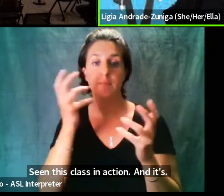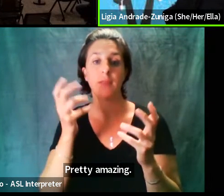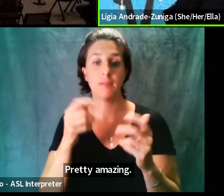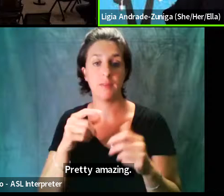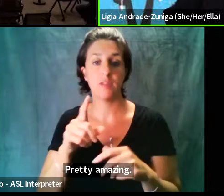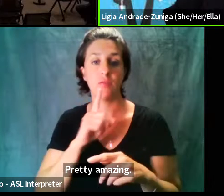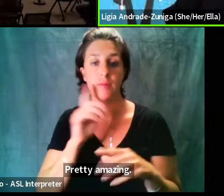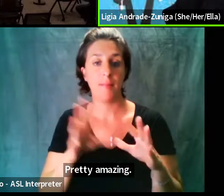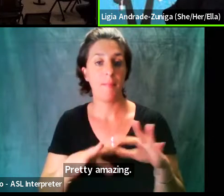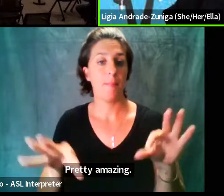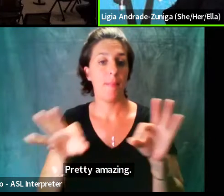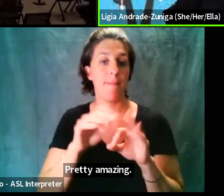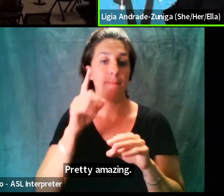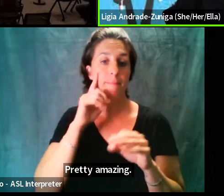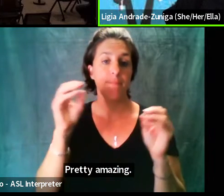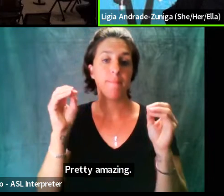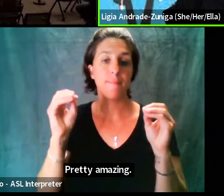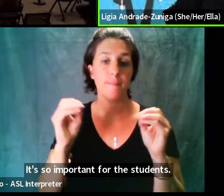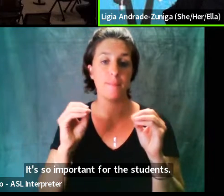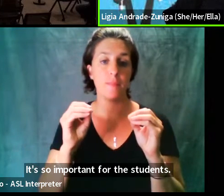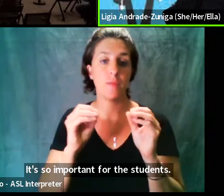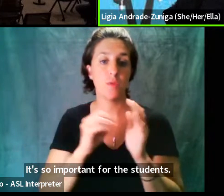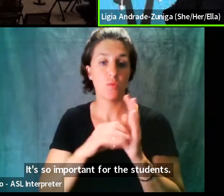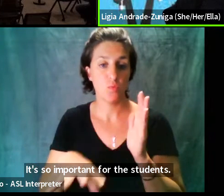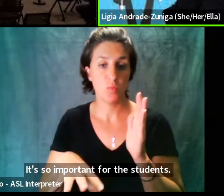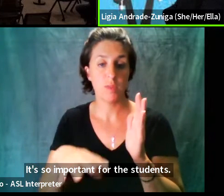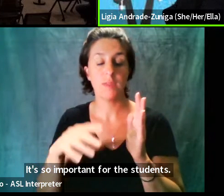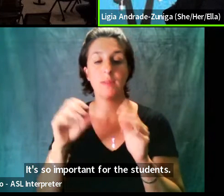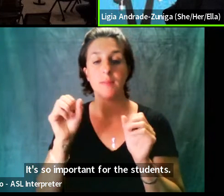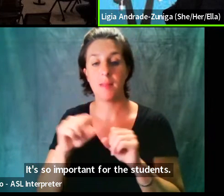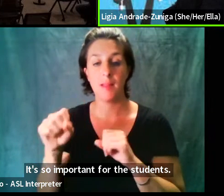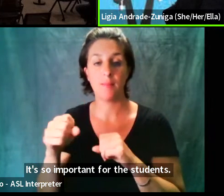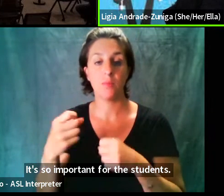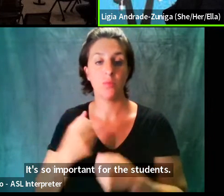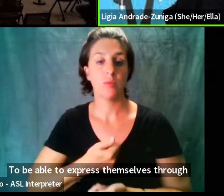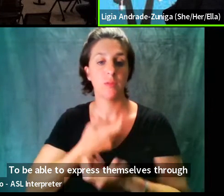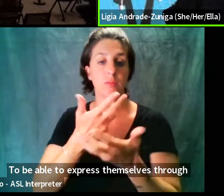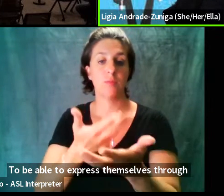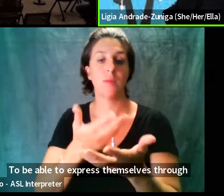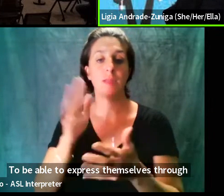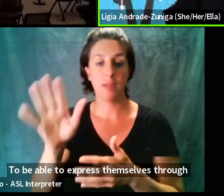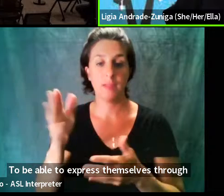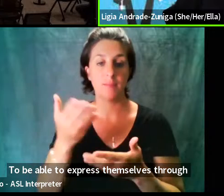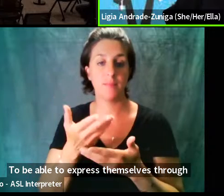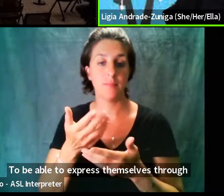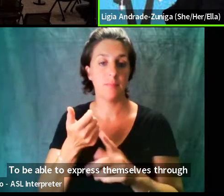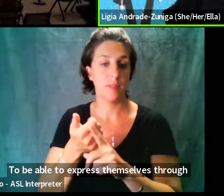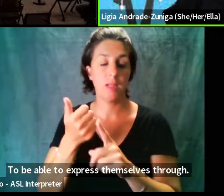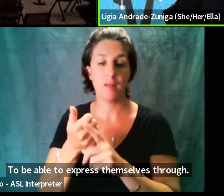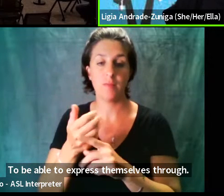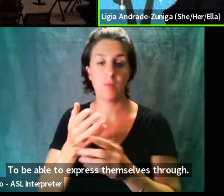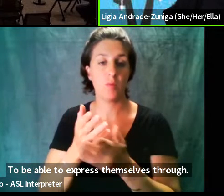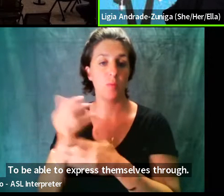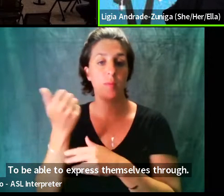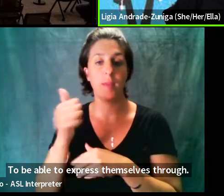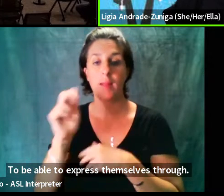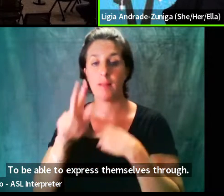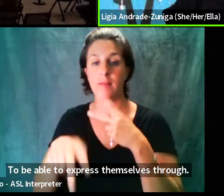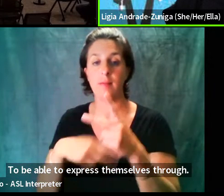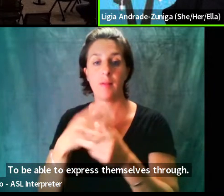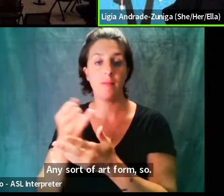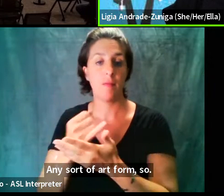important for the students to be able to express themselves through any sort of art form. So